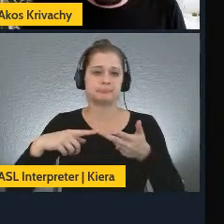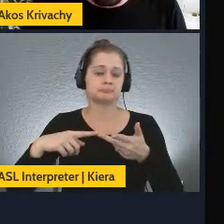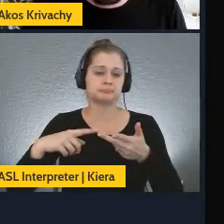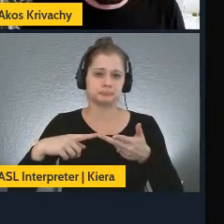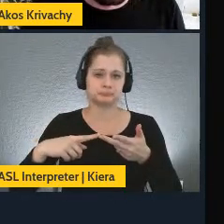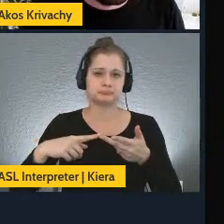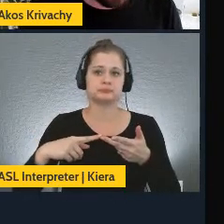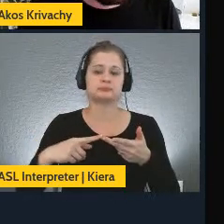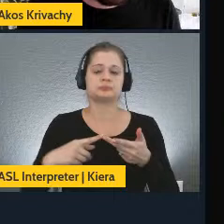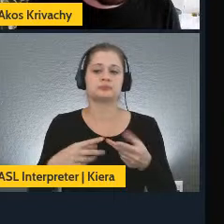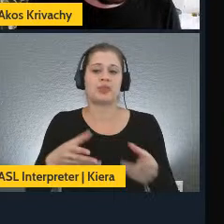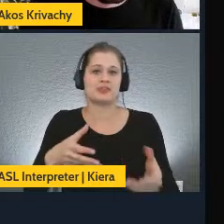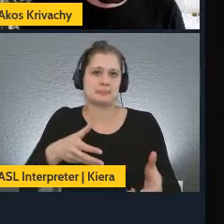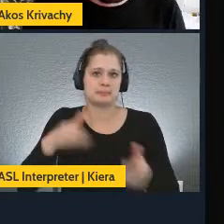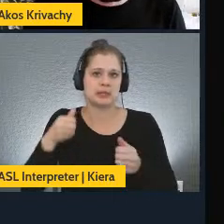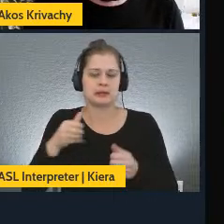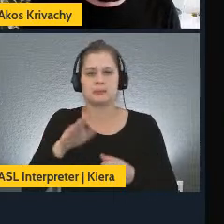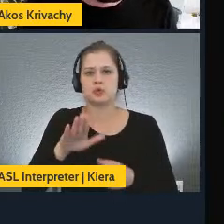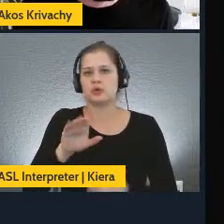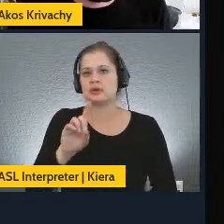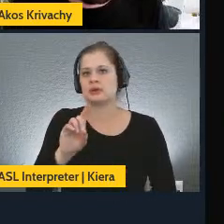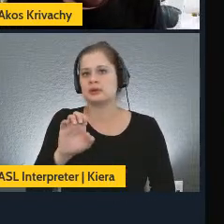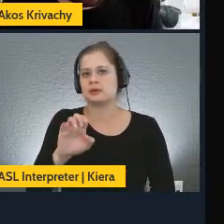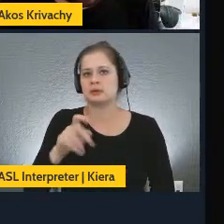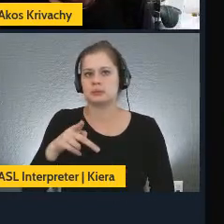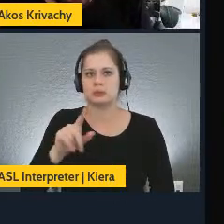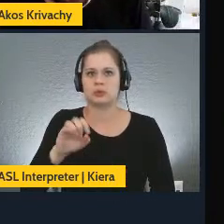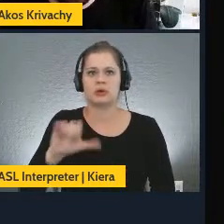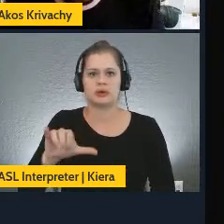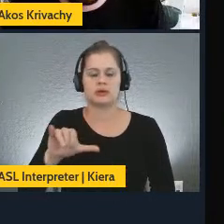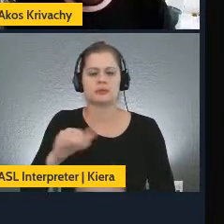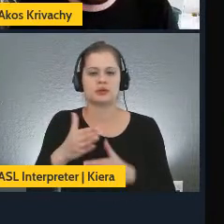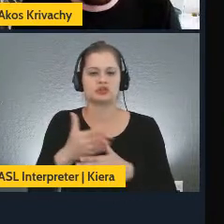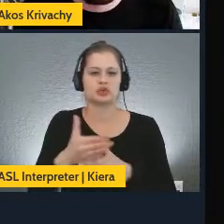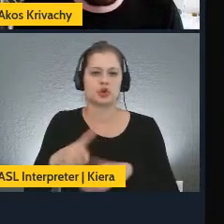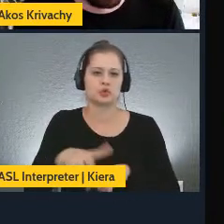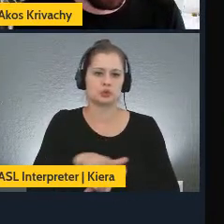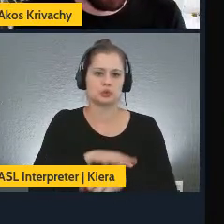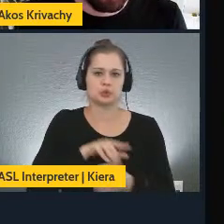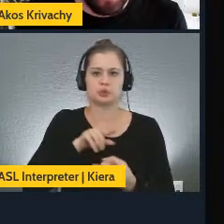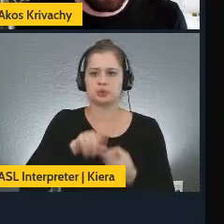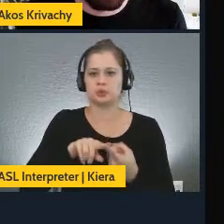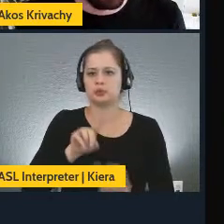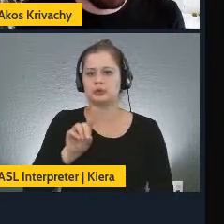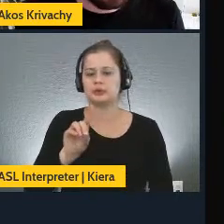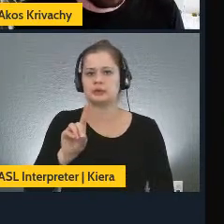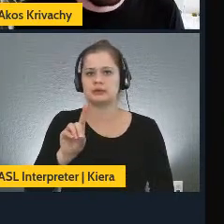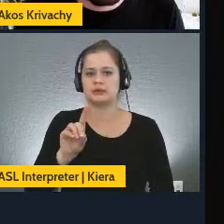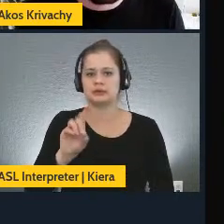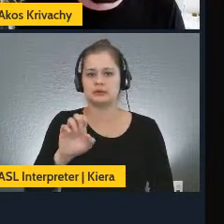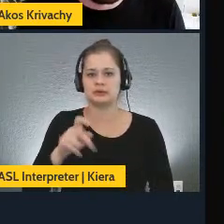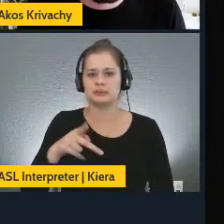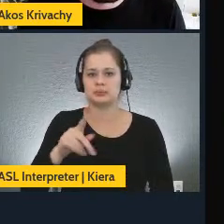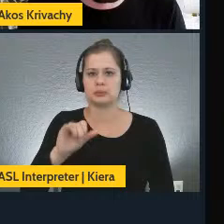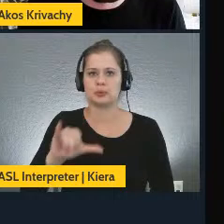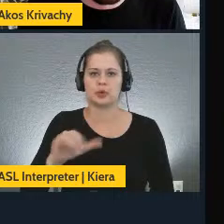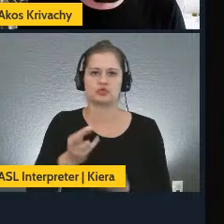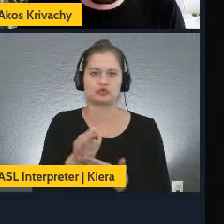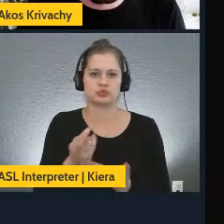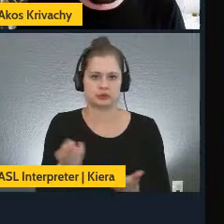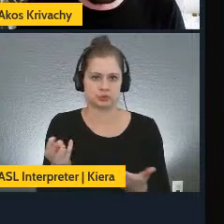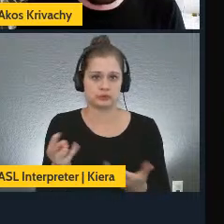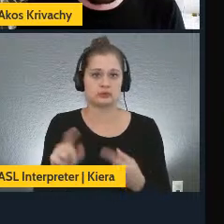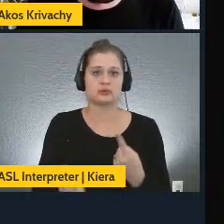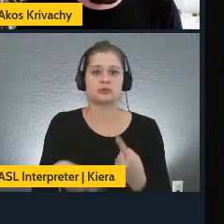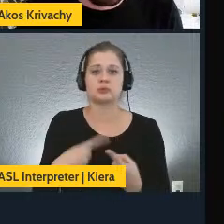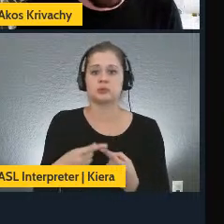your deploys by sharing slow to deploy resources. So when we have pull requests, we do want to be